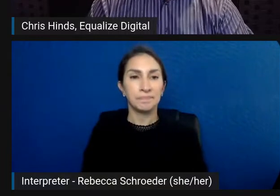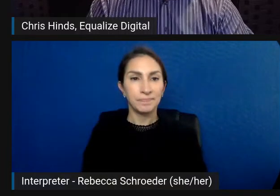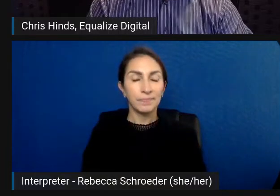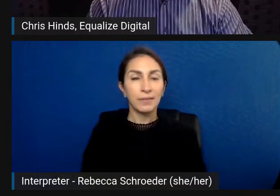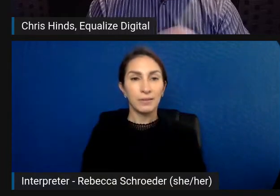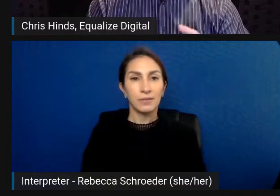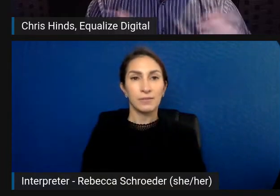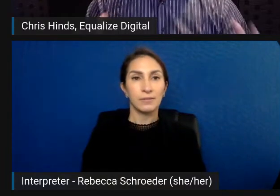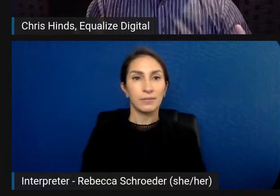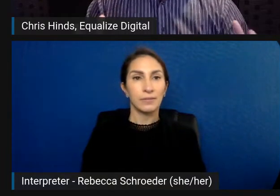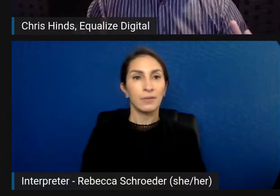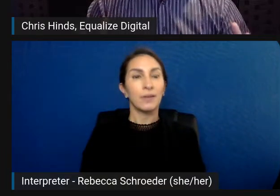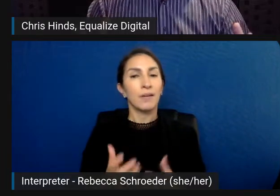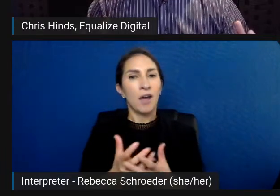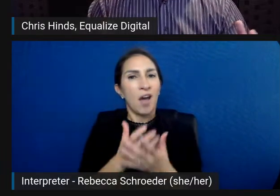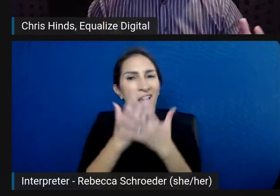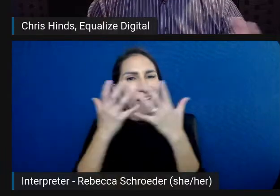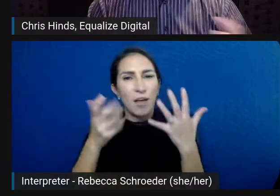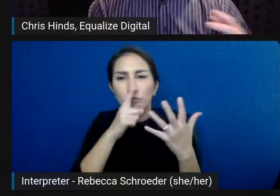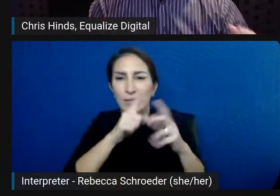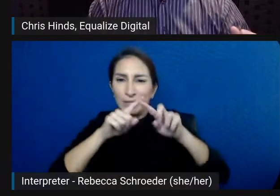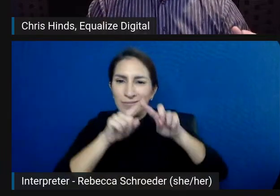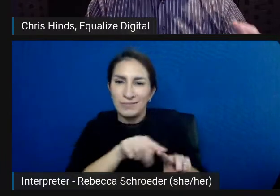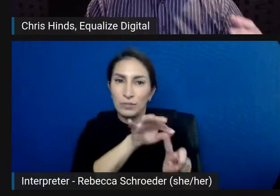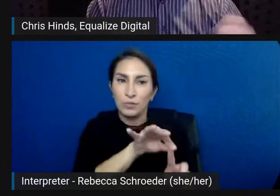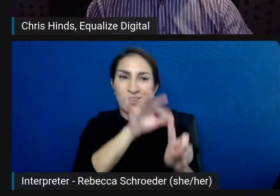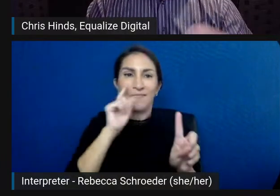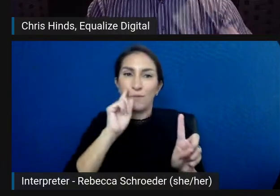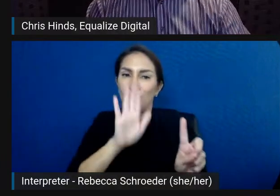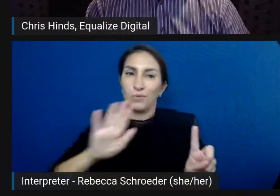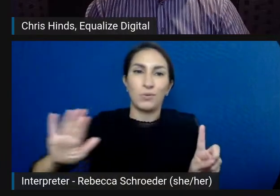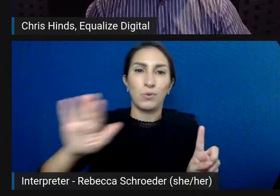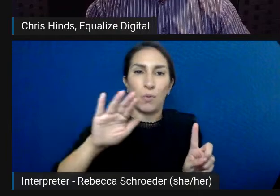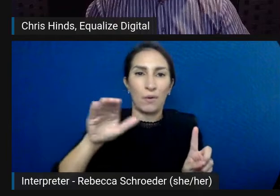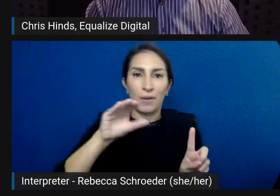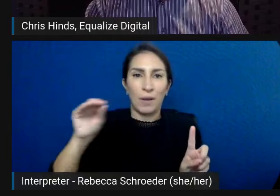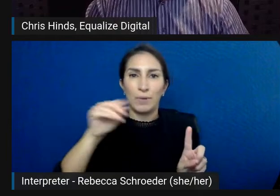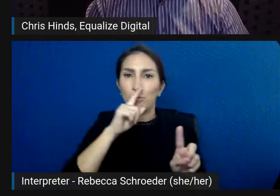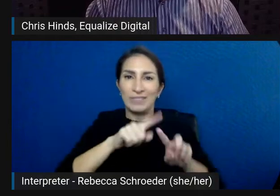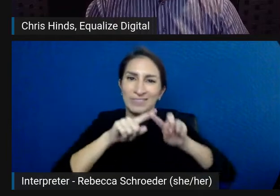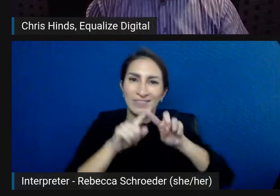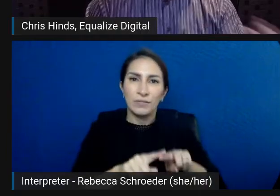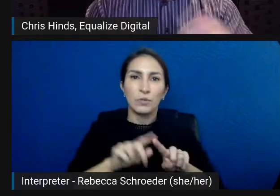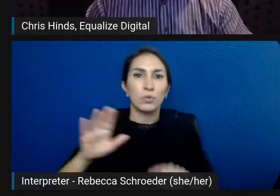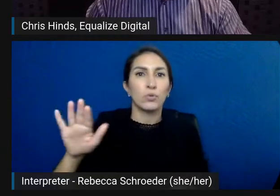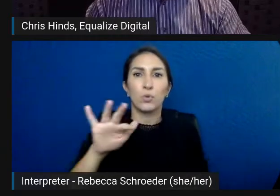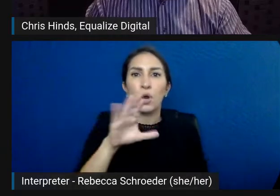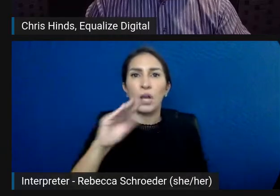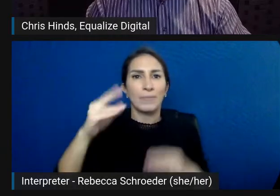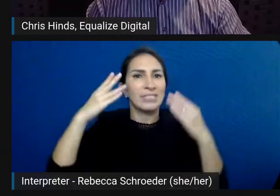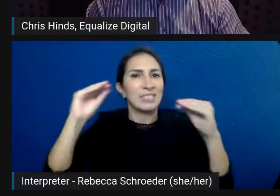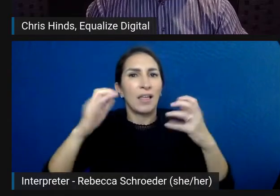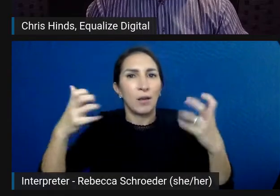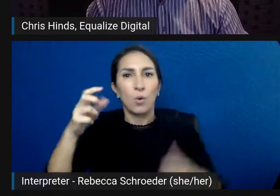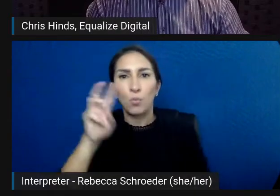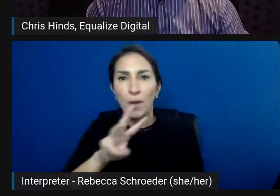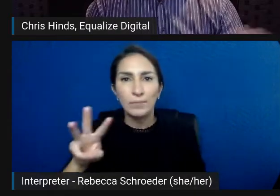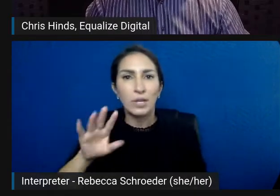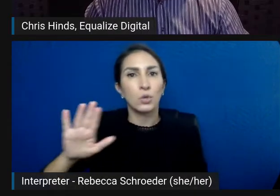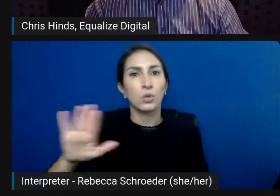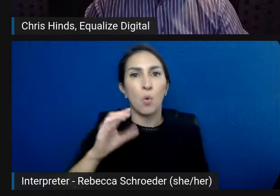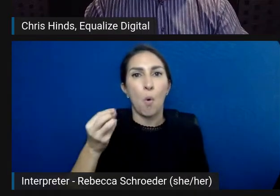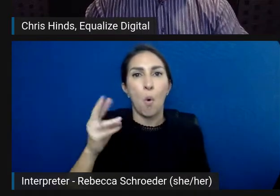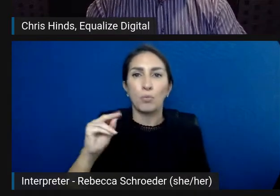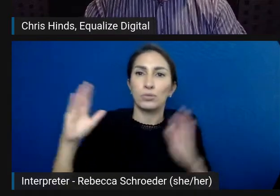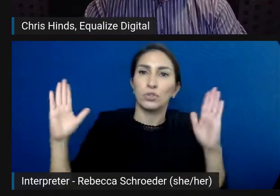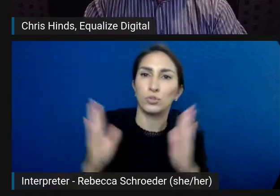be unique to your company, right? Depending on what company you're selling websites for, if it's your own small agency, or if you're selling